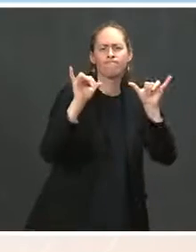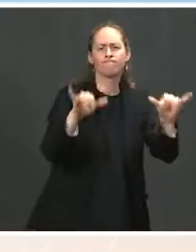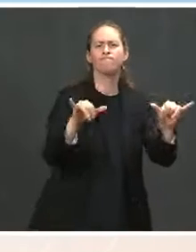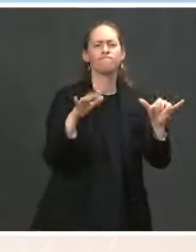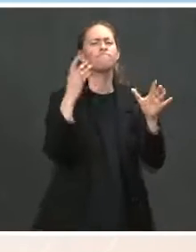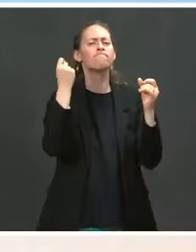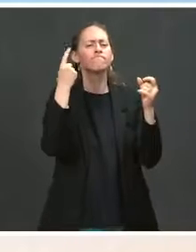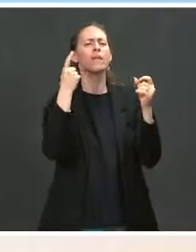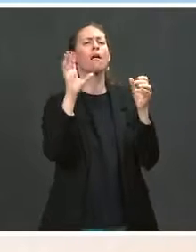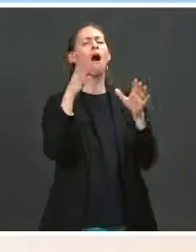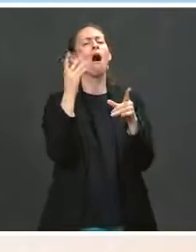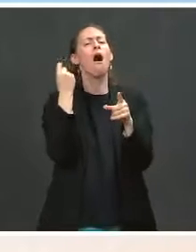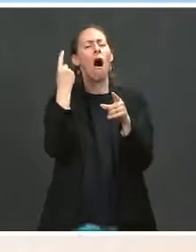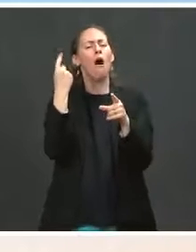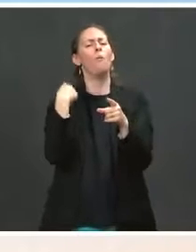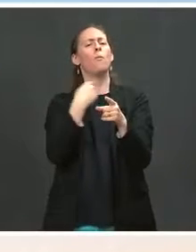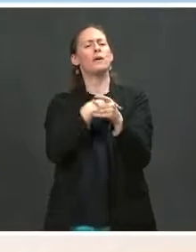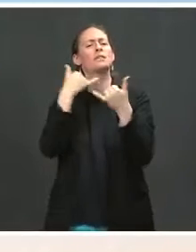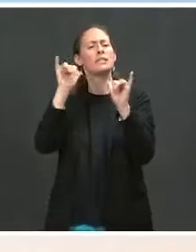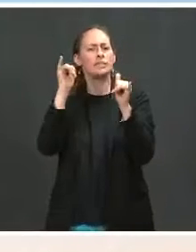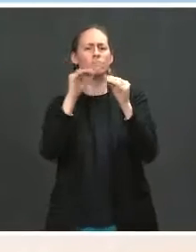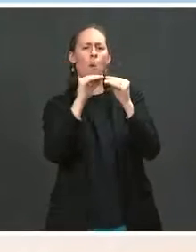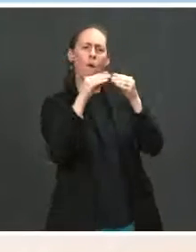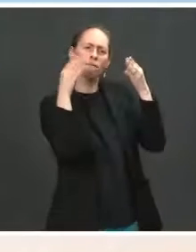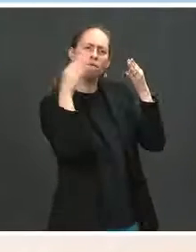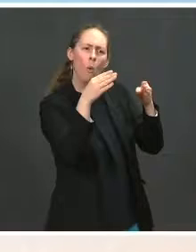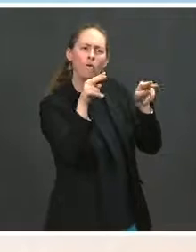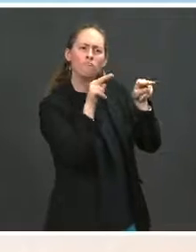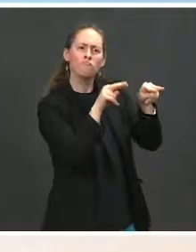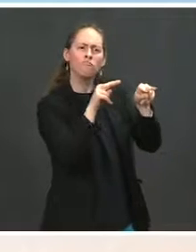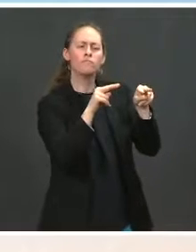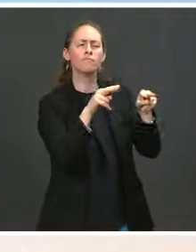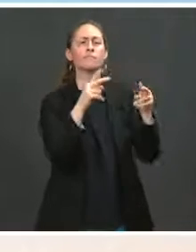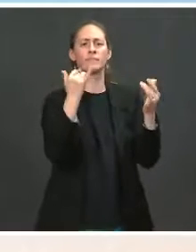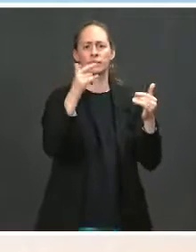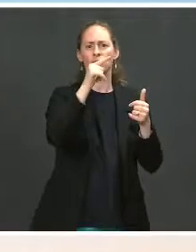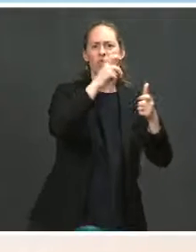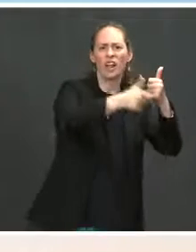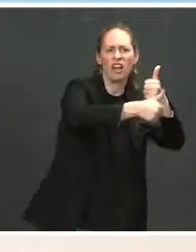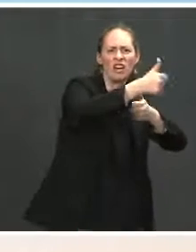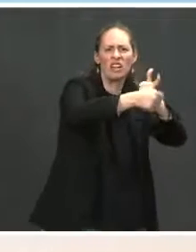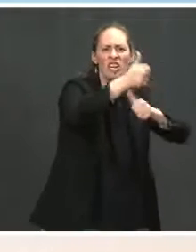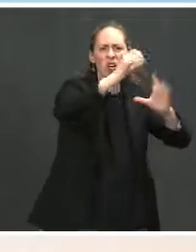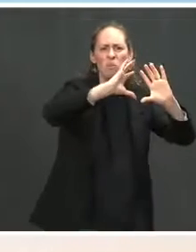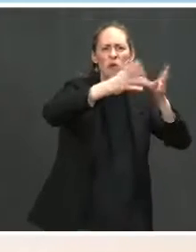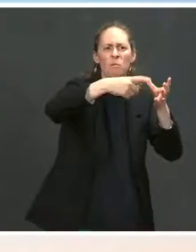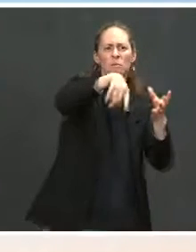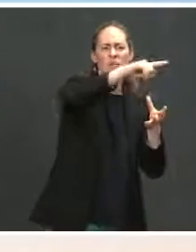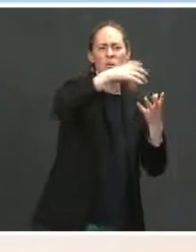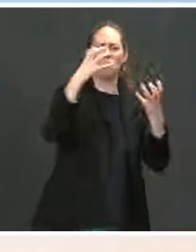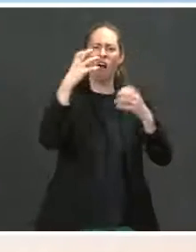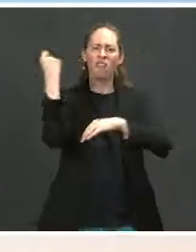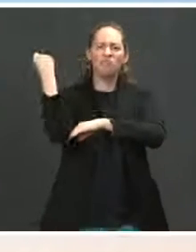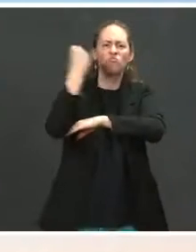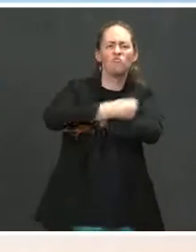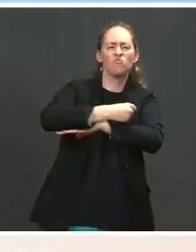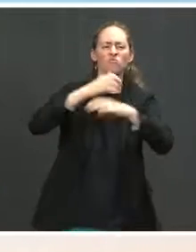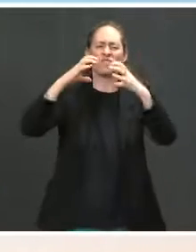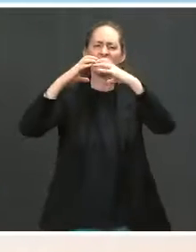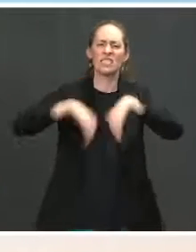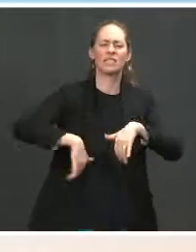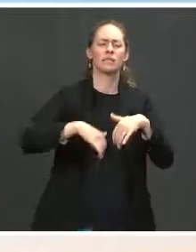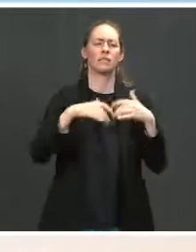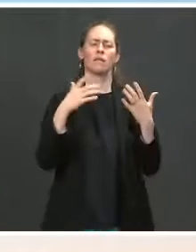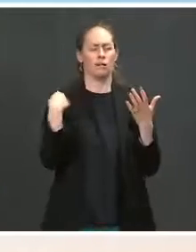disrupting and focused on disrupting terrorist networks and operations that have spread far beyond Afghanistan, but also continuing to